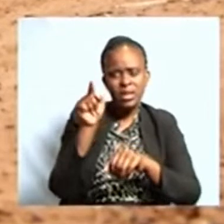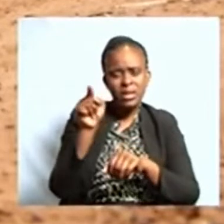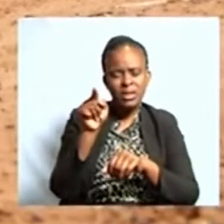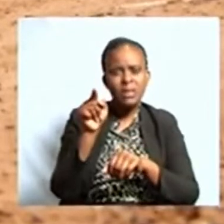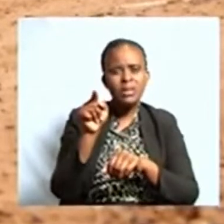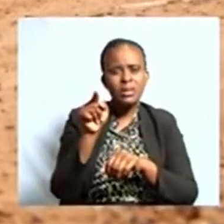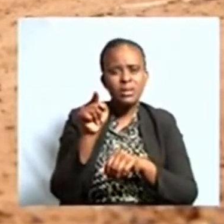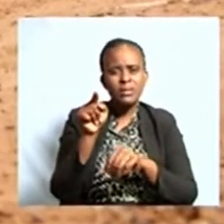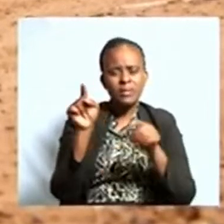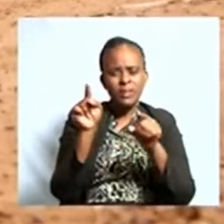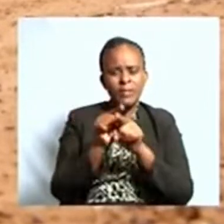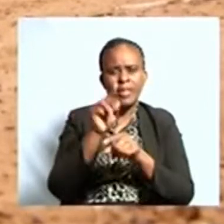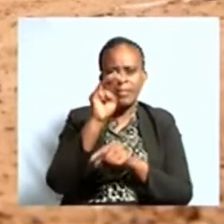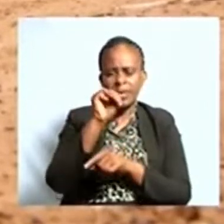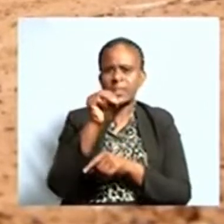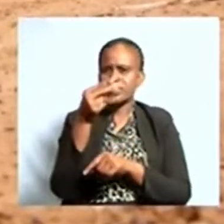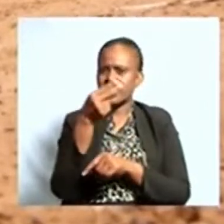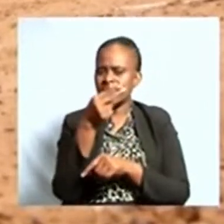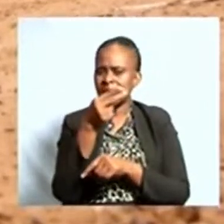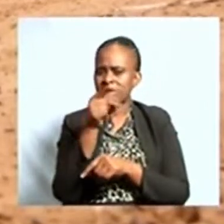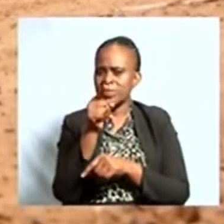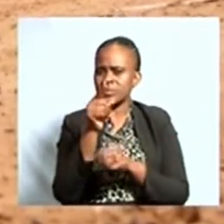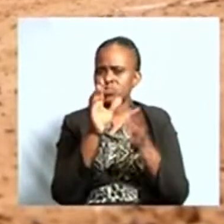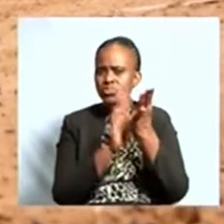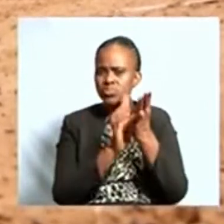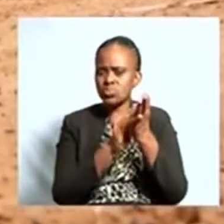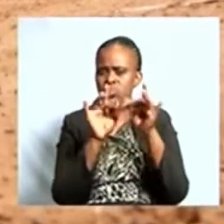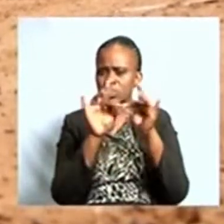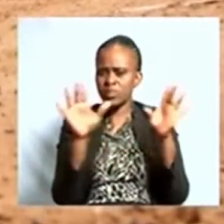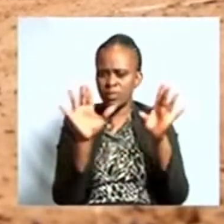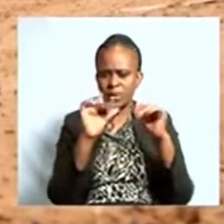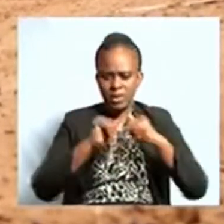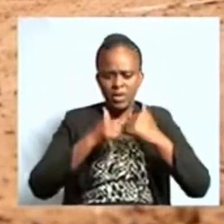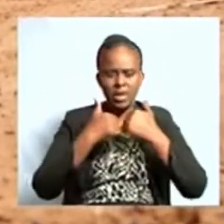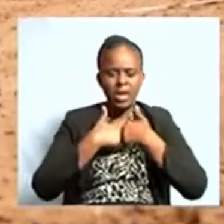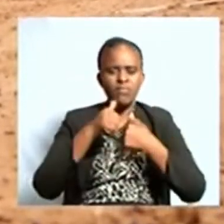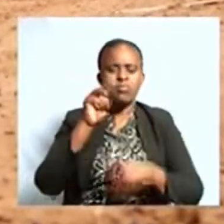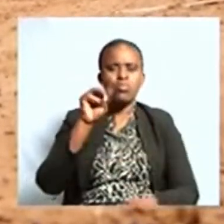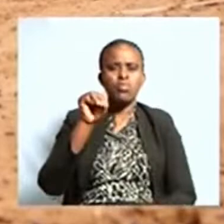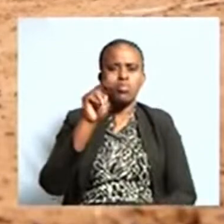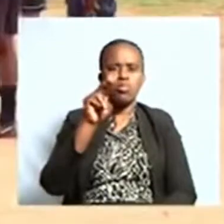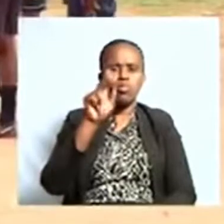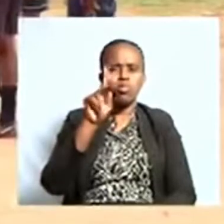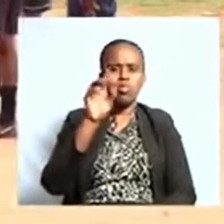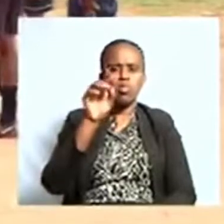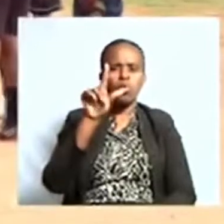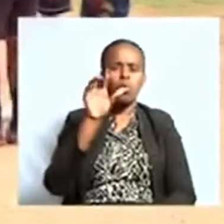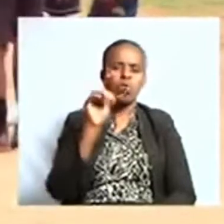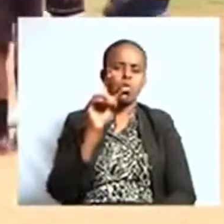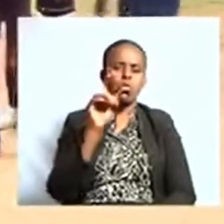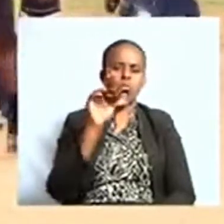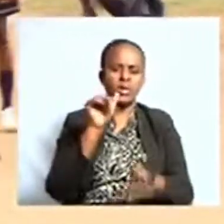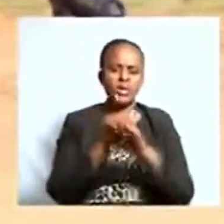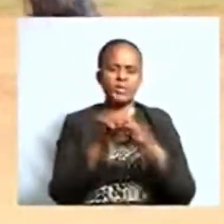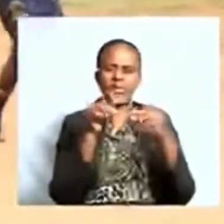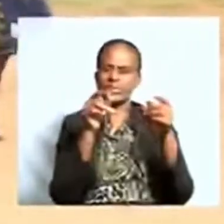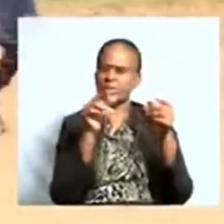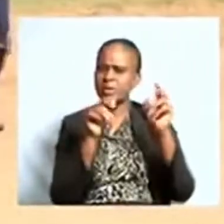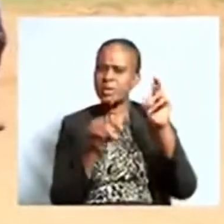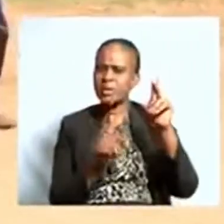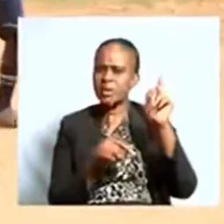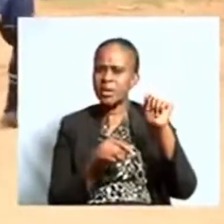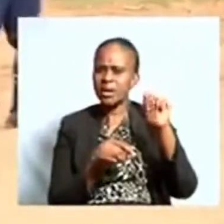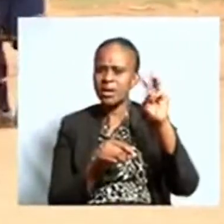ground, Mahatma Gandhi ground, Mahatma Gandhi school ground, we've picked Mukolo ground in Kamanga compound, we've